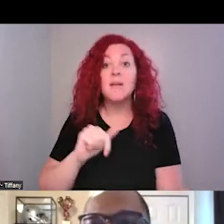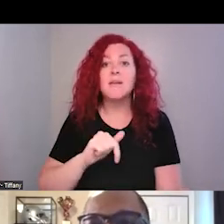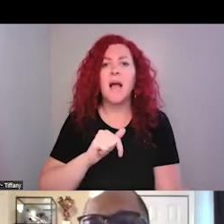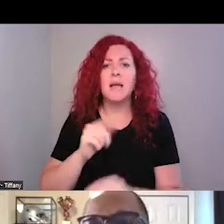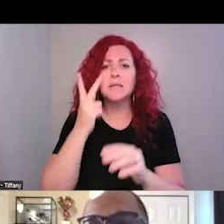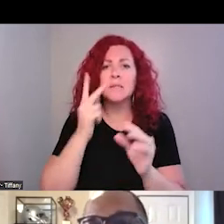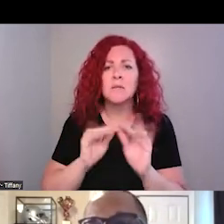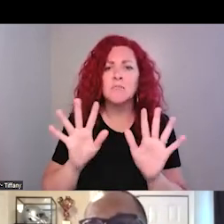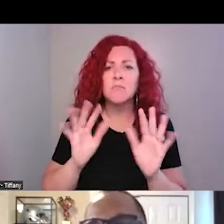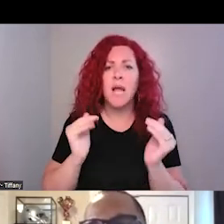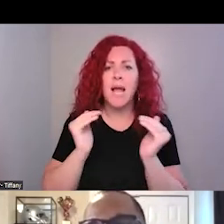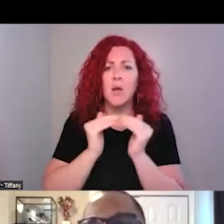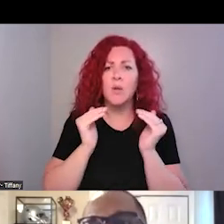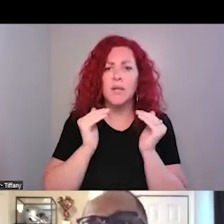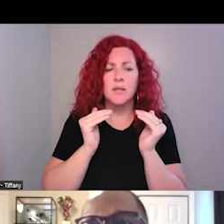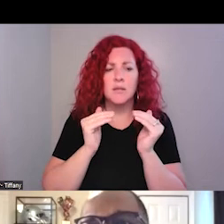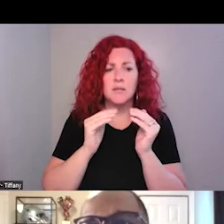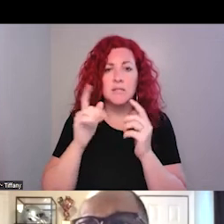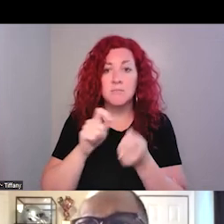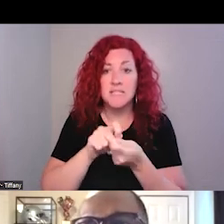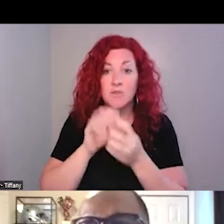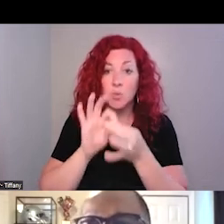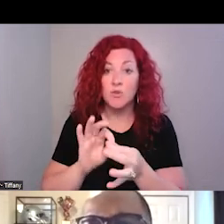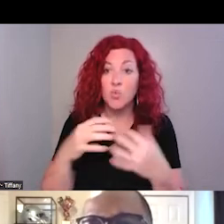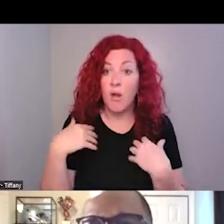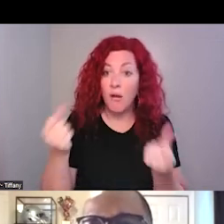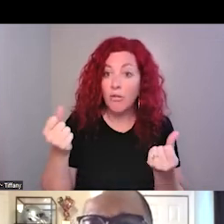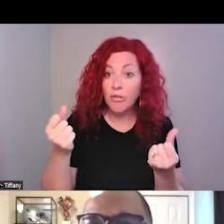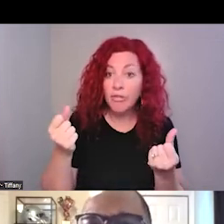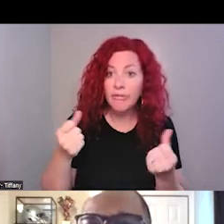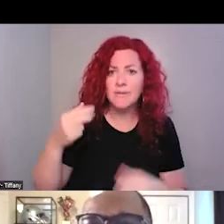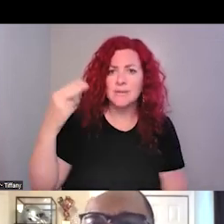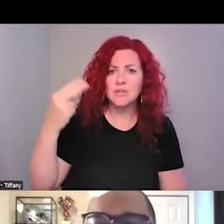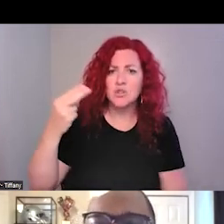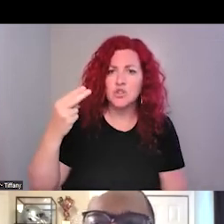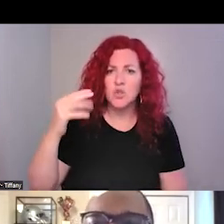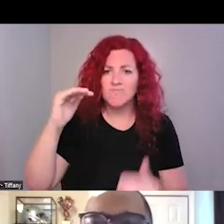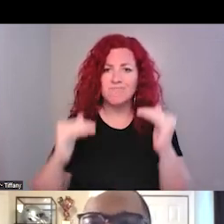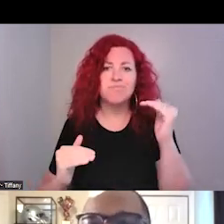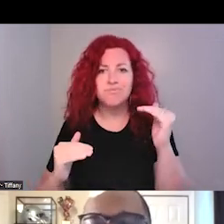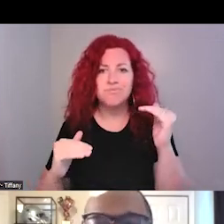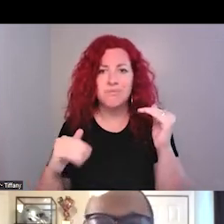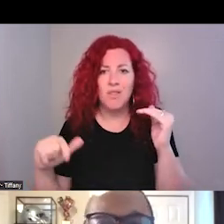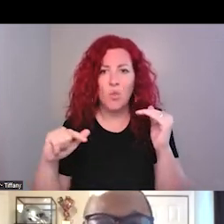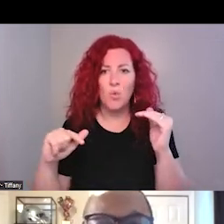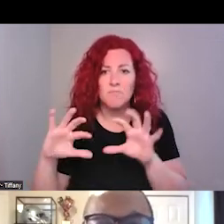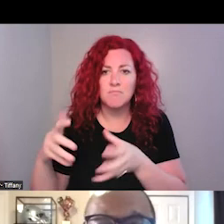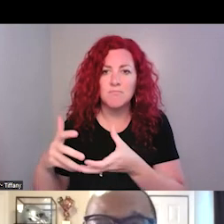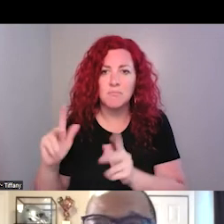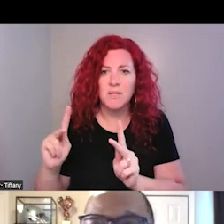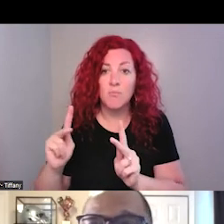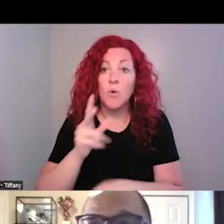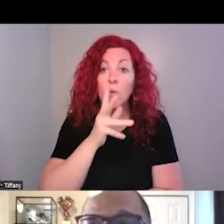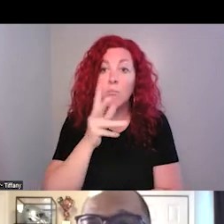about equity, and particularly when we talk about health equity, and historically marginalized populations, that we often don't think of people in rural communities